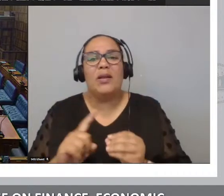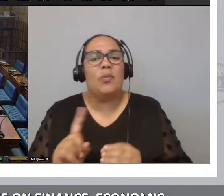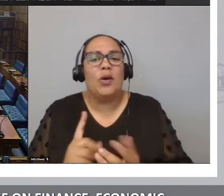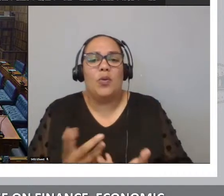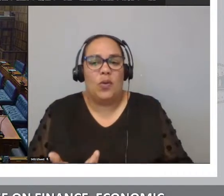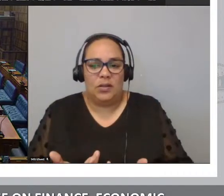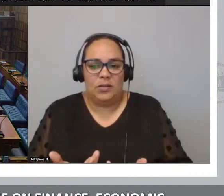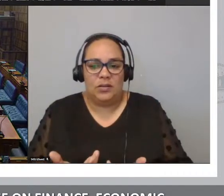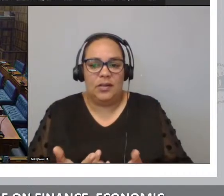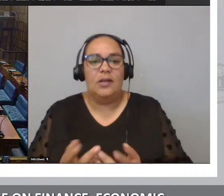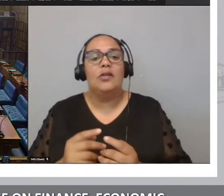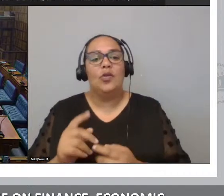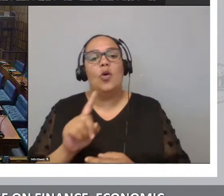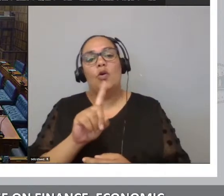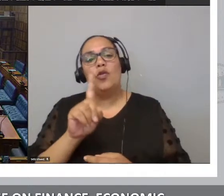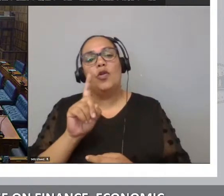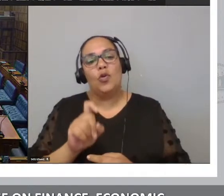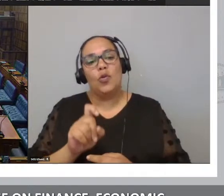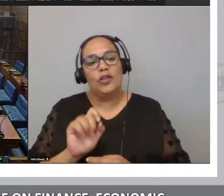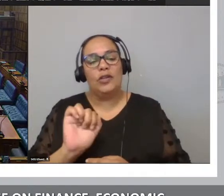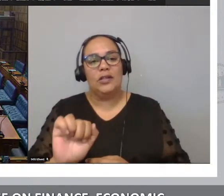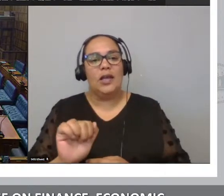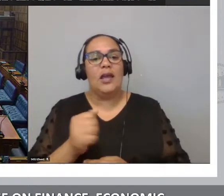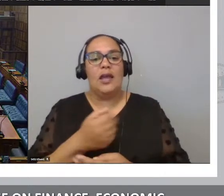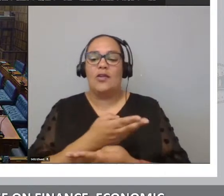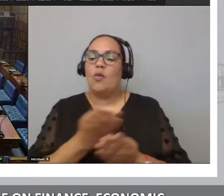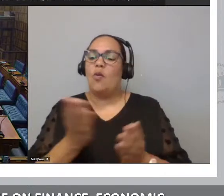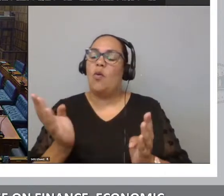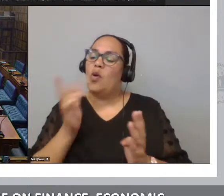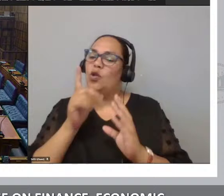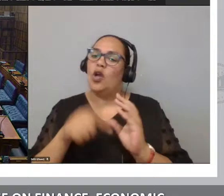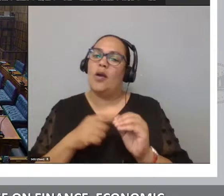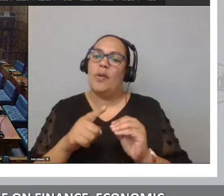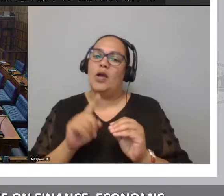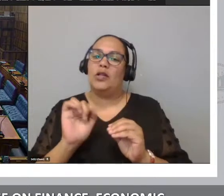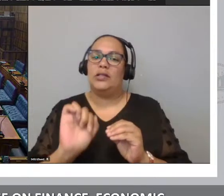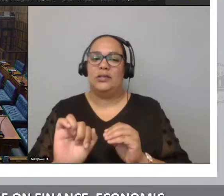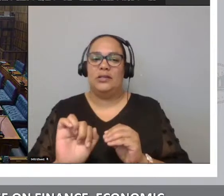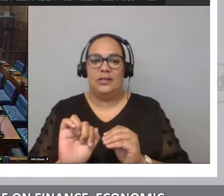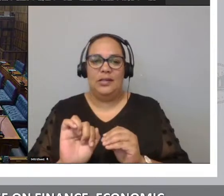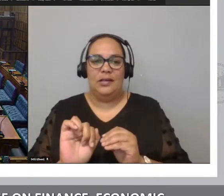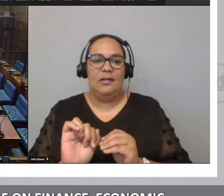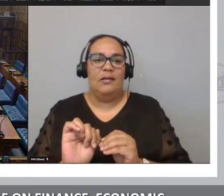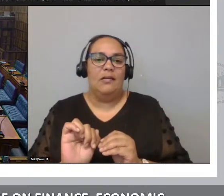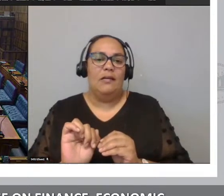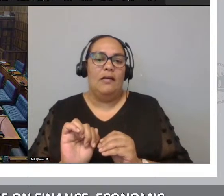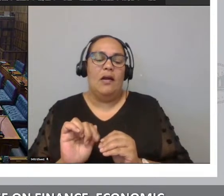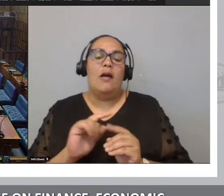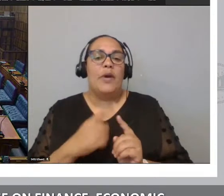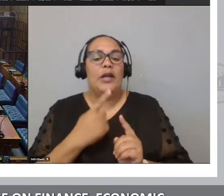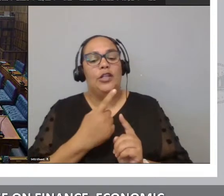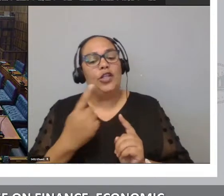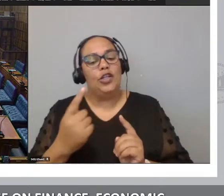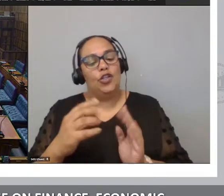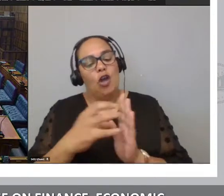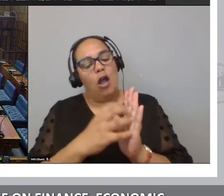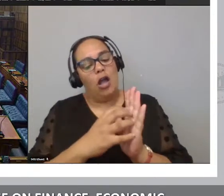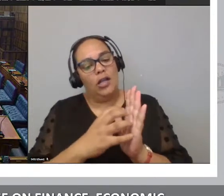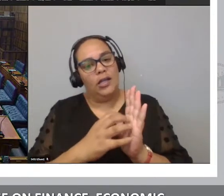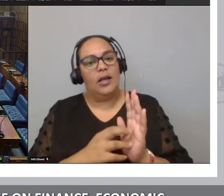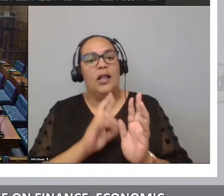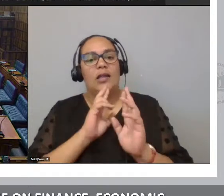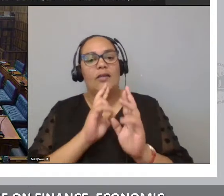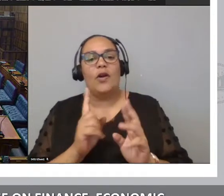about the question of and everybody speaks about the equipment every article refers to